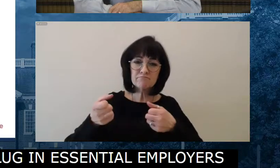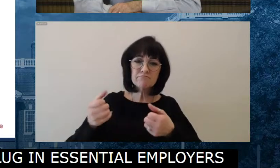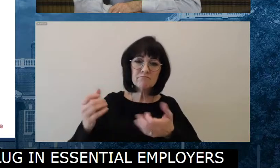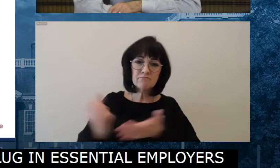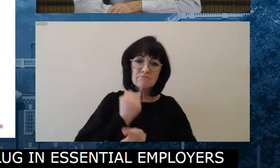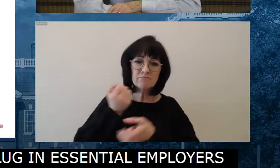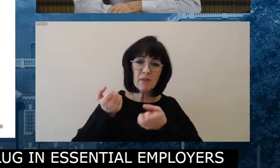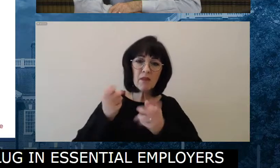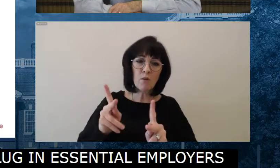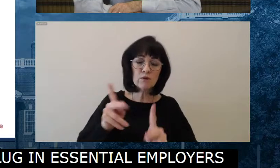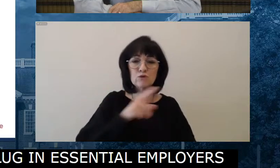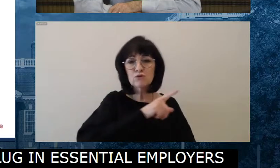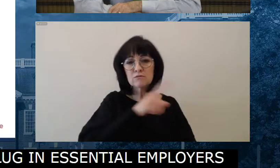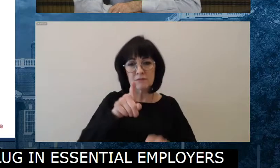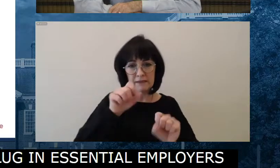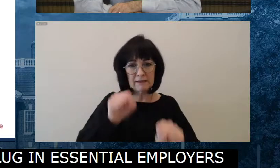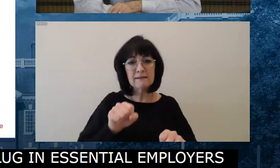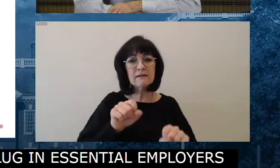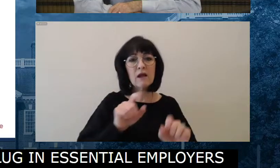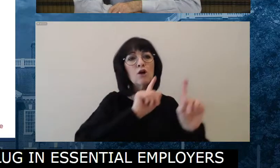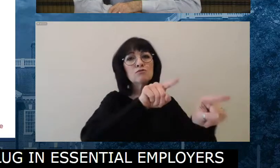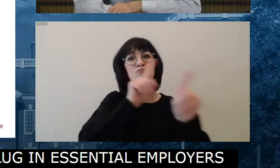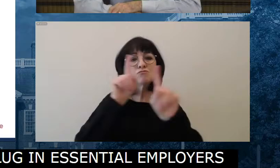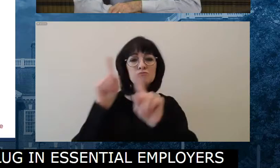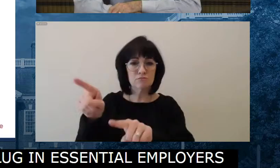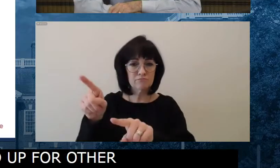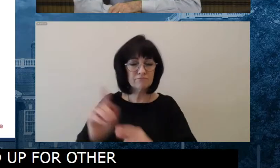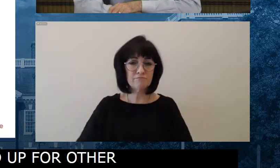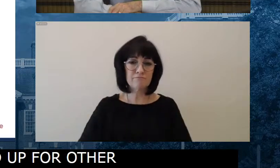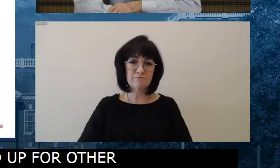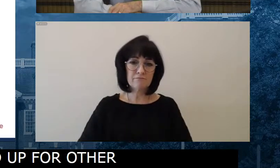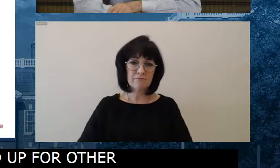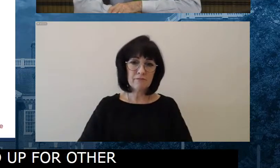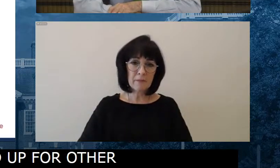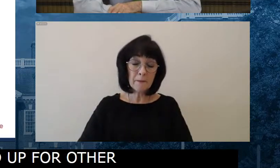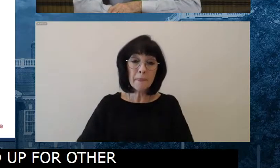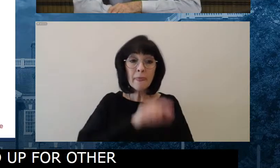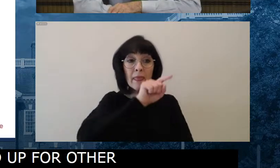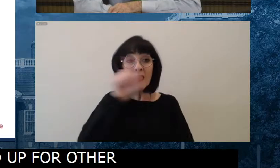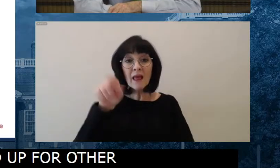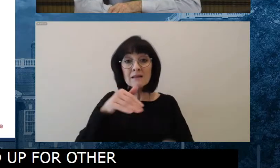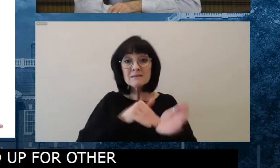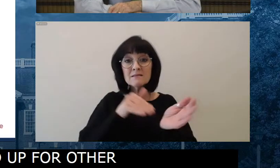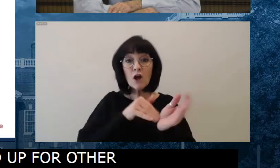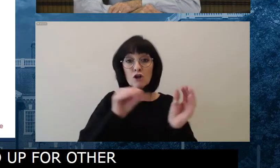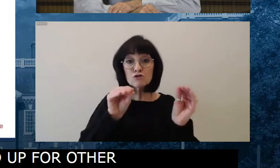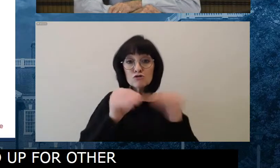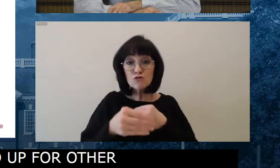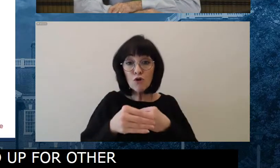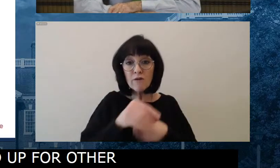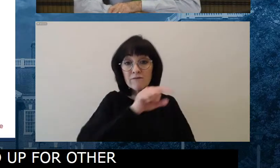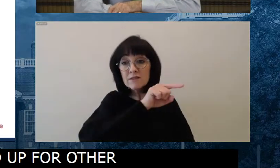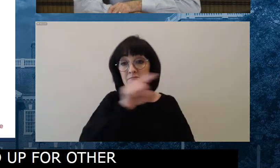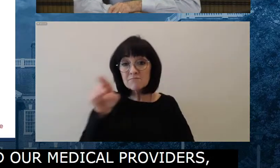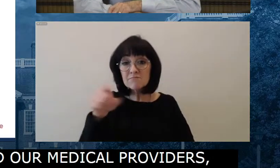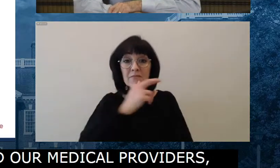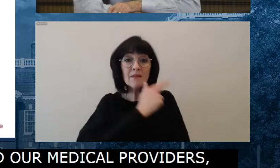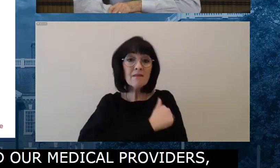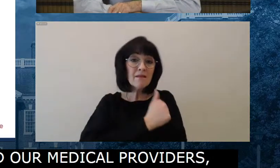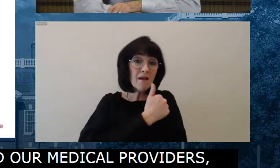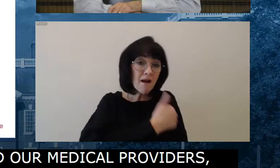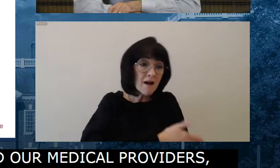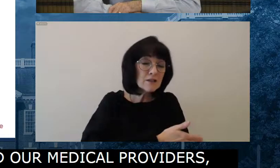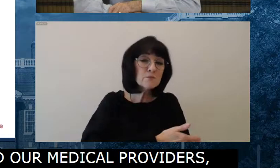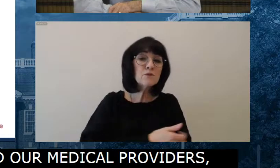We've really asked our medical providers, our physicians and hospitals and